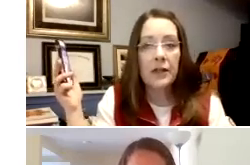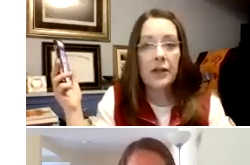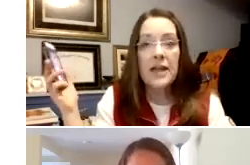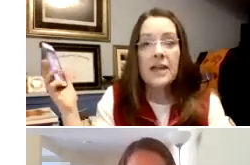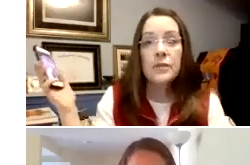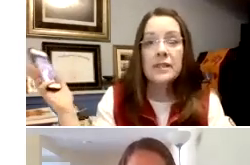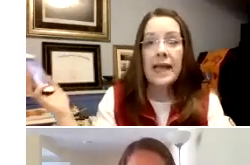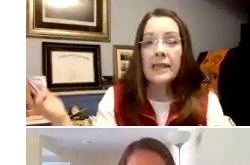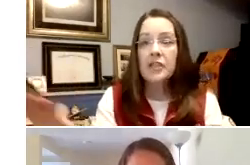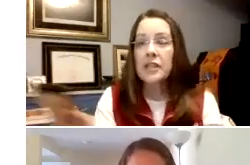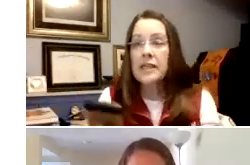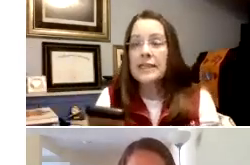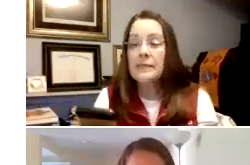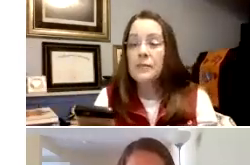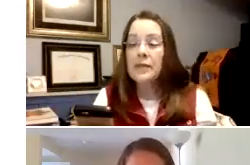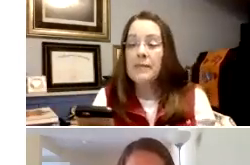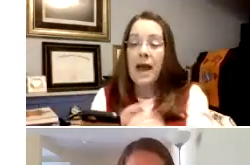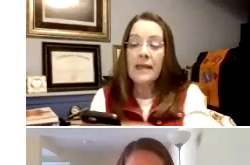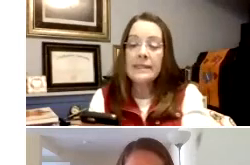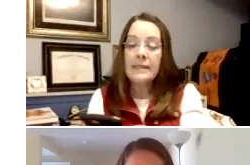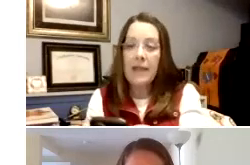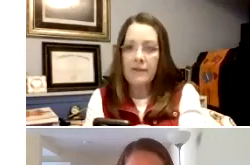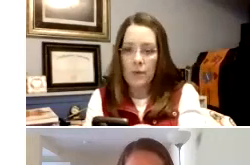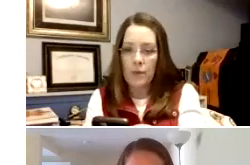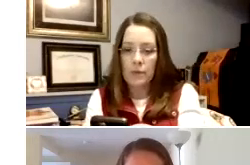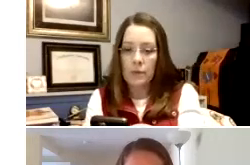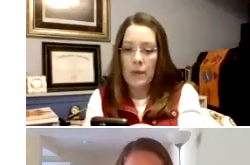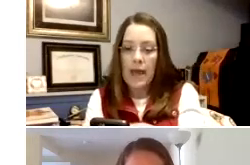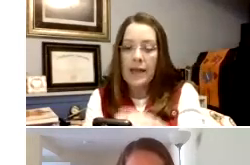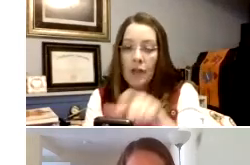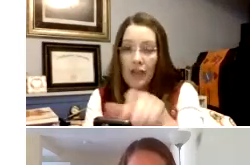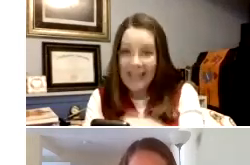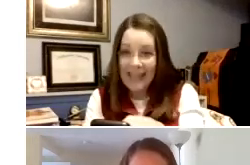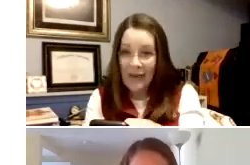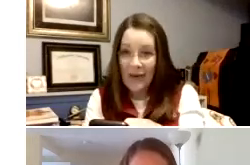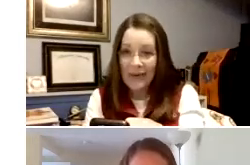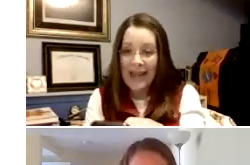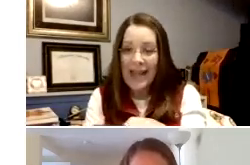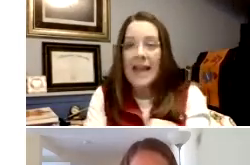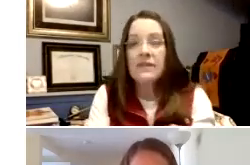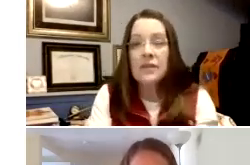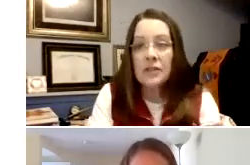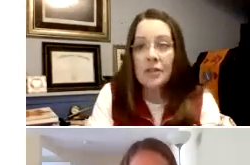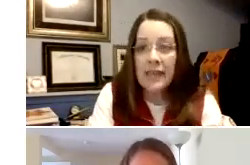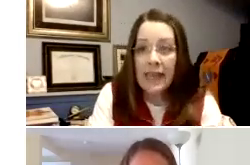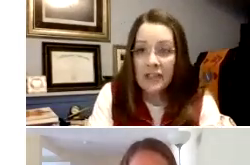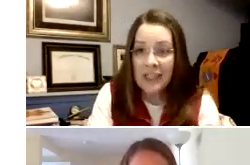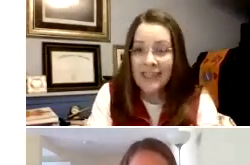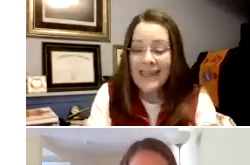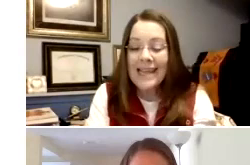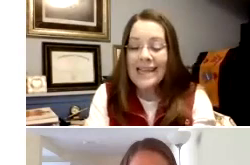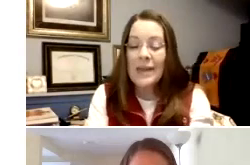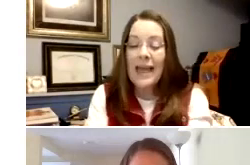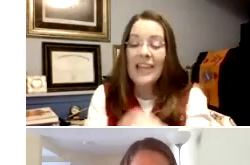going to look. Visual attention is me bringing my eyes to my phone and looking at the phone. And visual